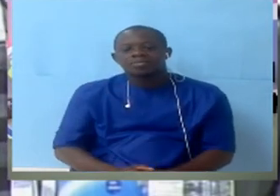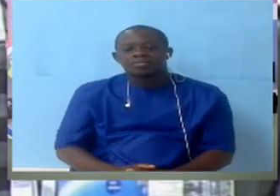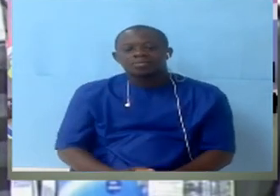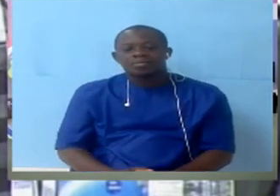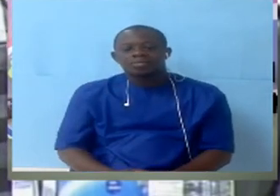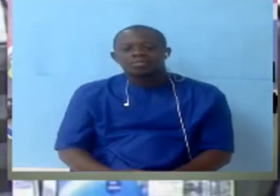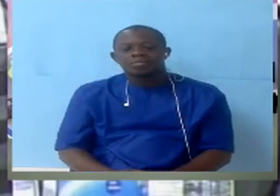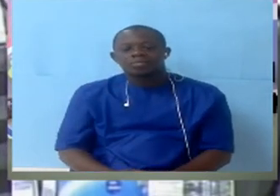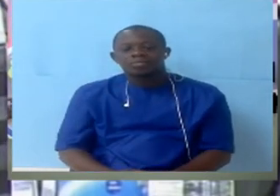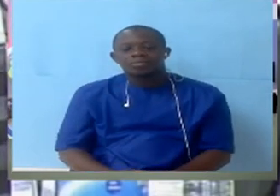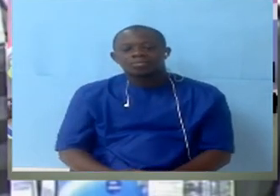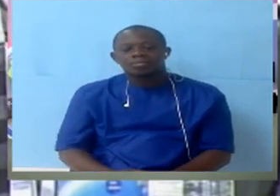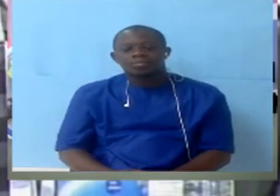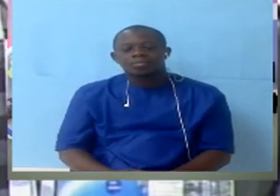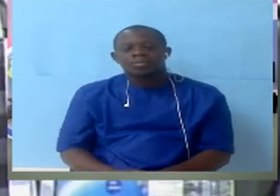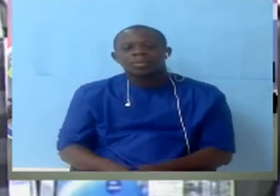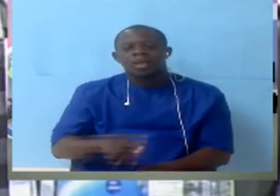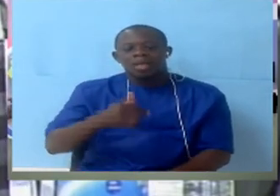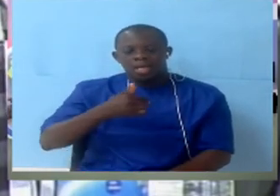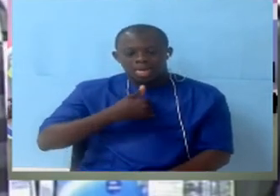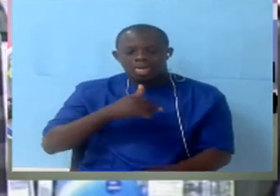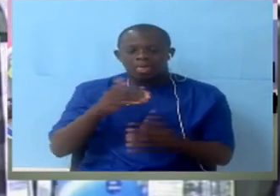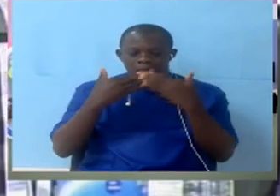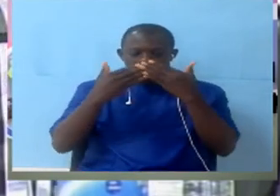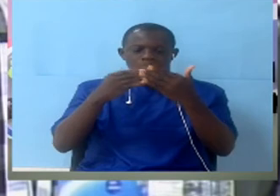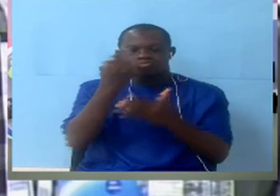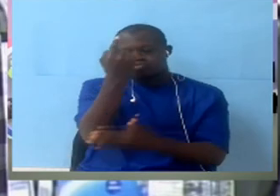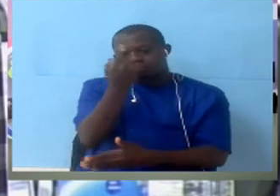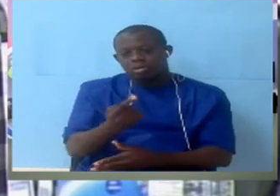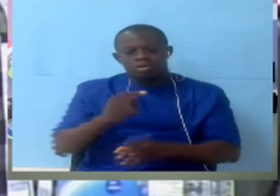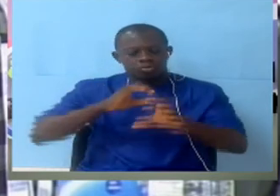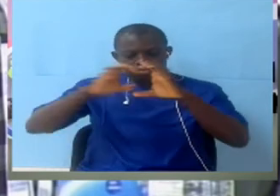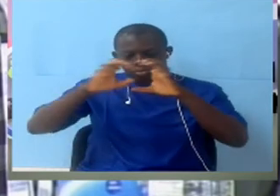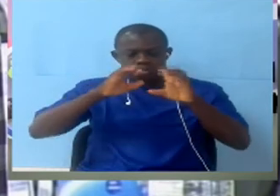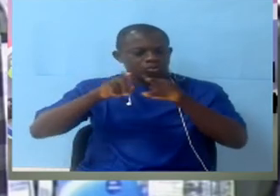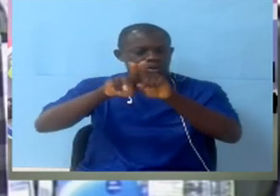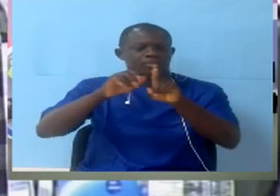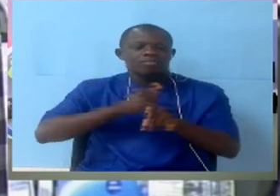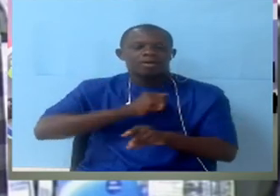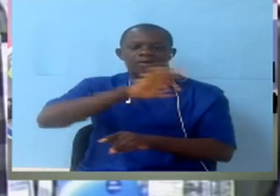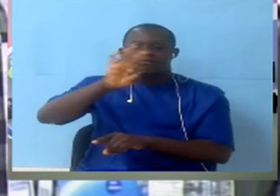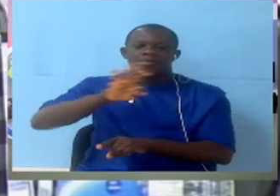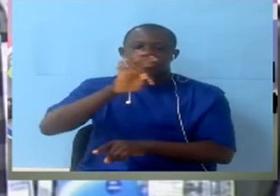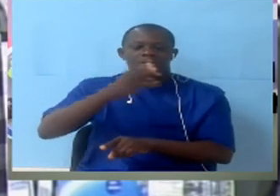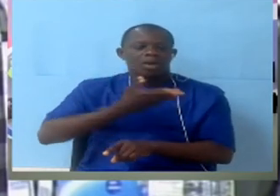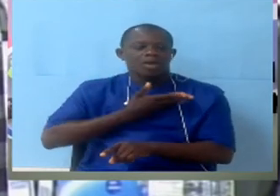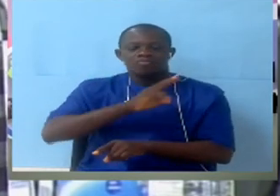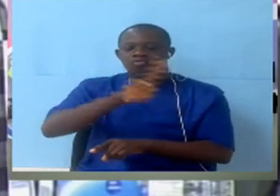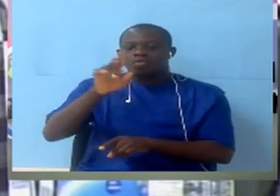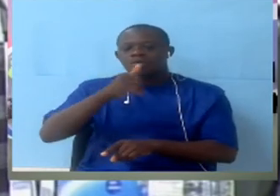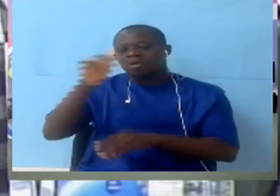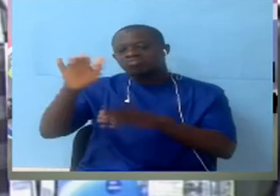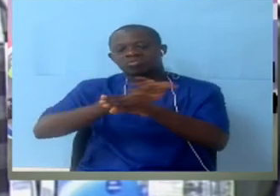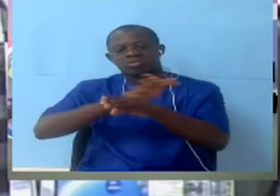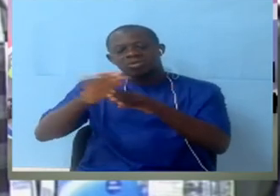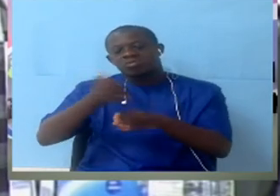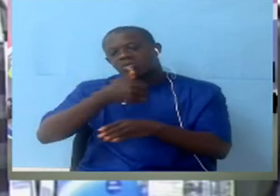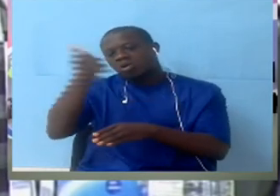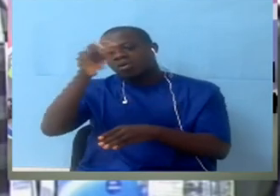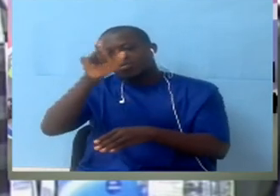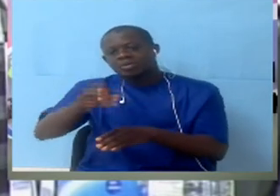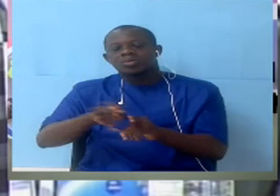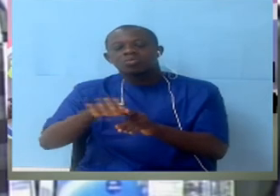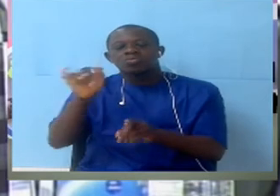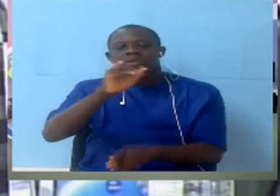family. I have no business with anybody outside. I told him, I only communicate with my family. I have no other business with anybody outside. Which Solbaji are you referring